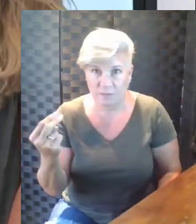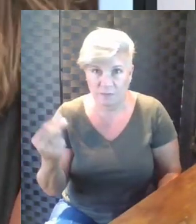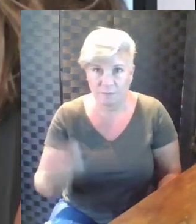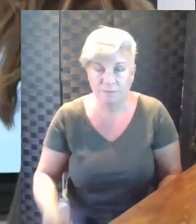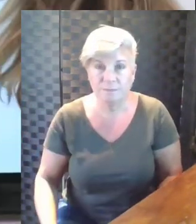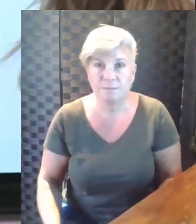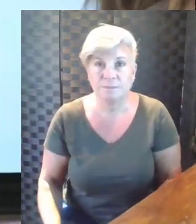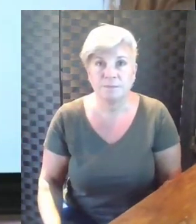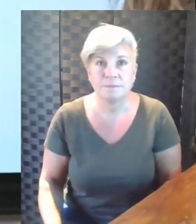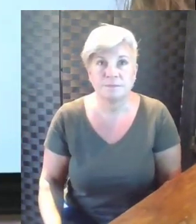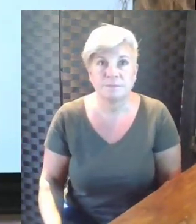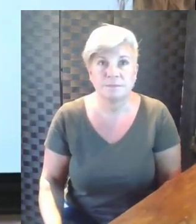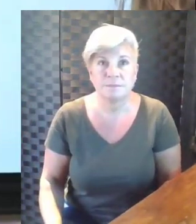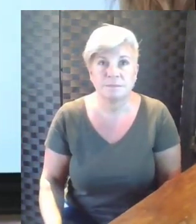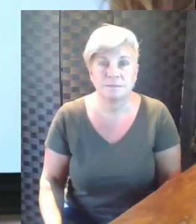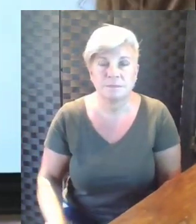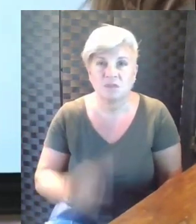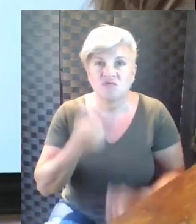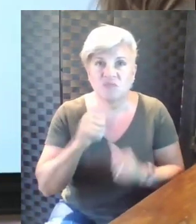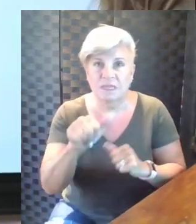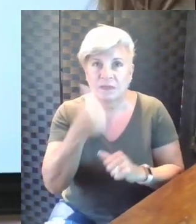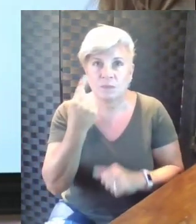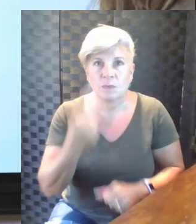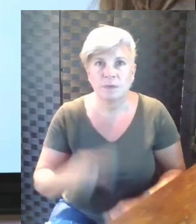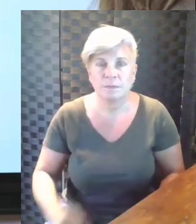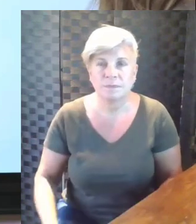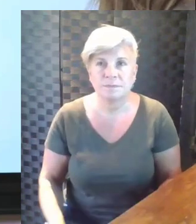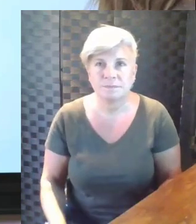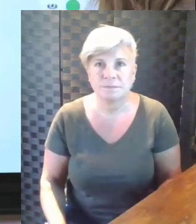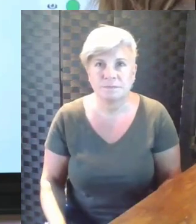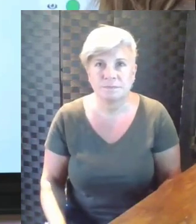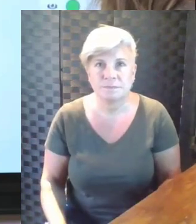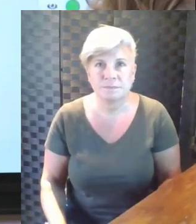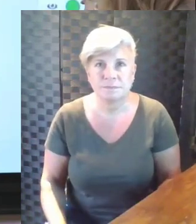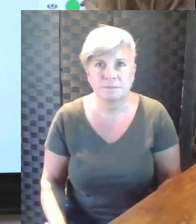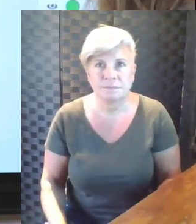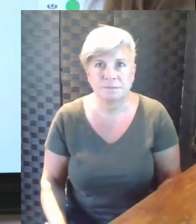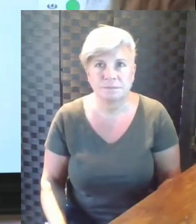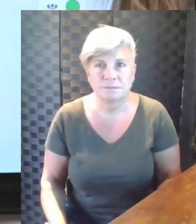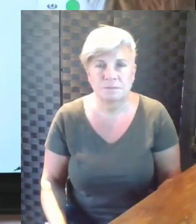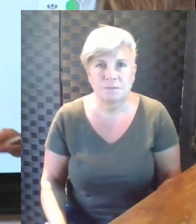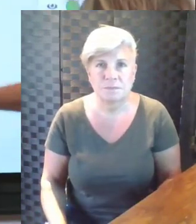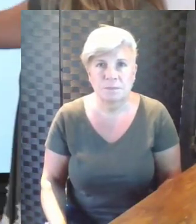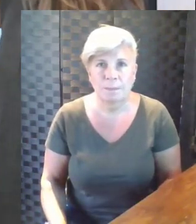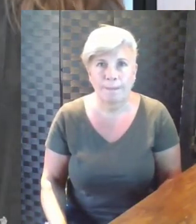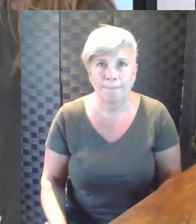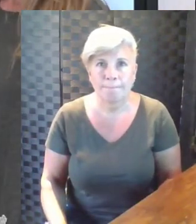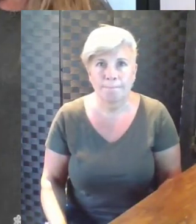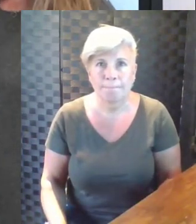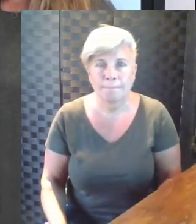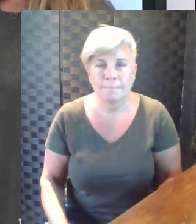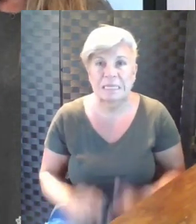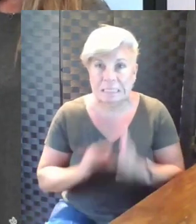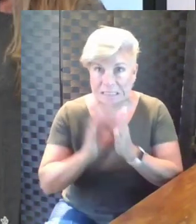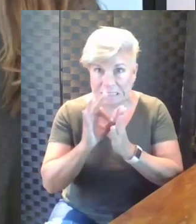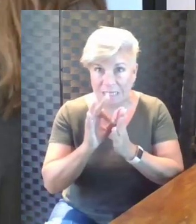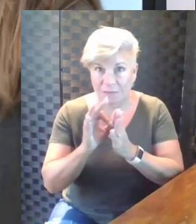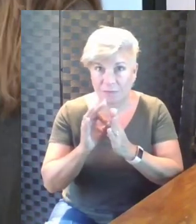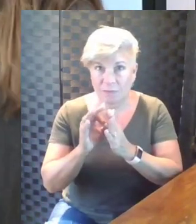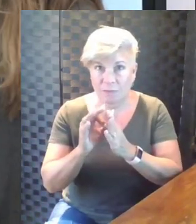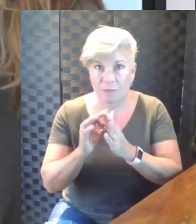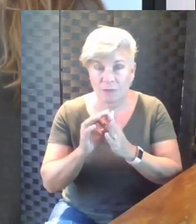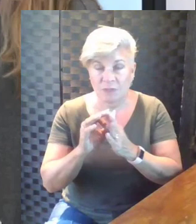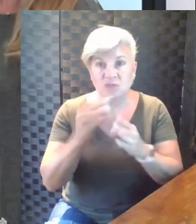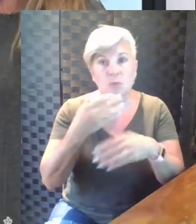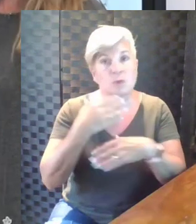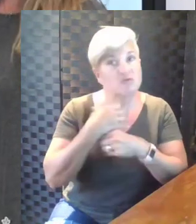12. Let's try another one. All right. Let's count from here. We are